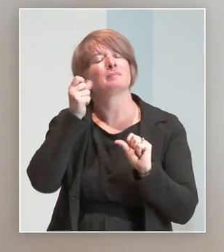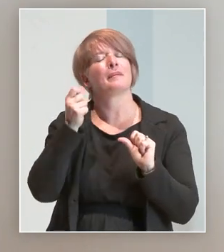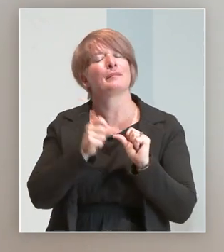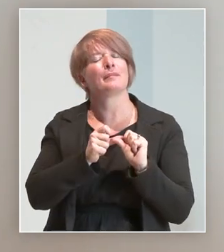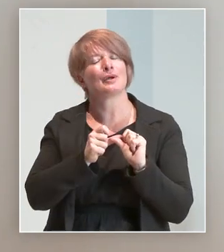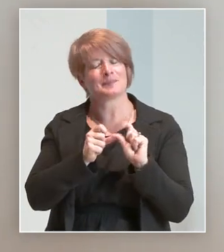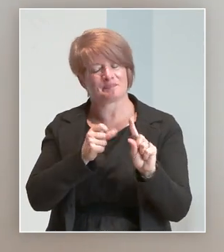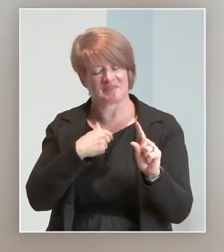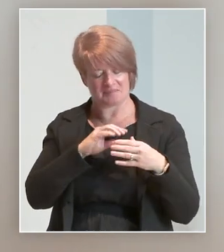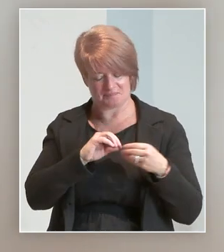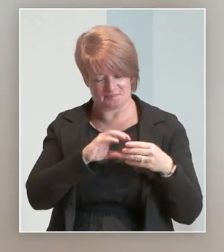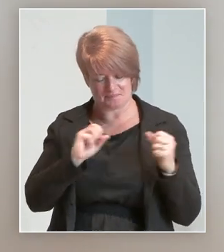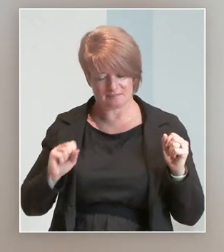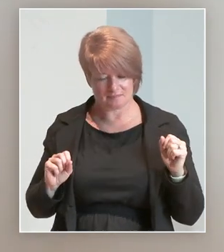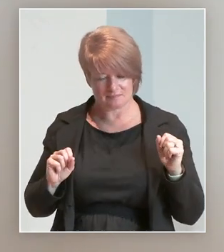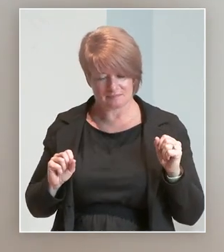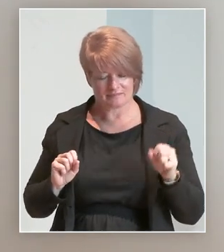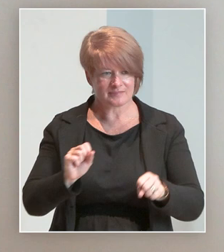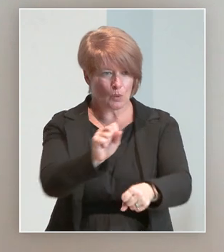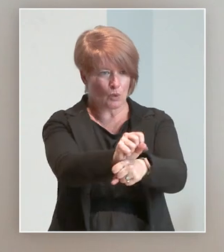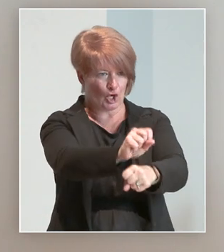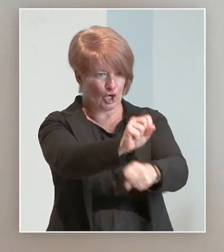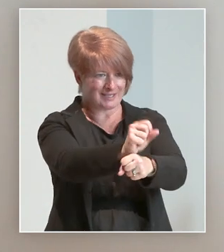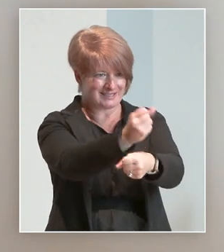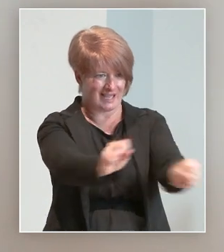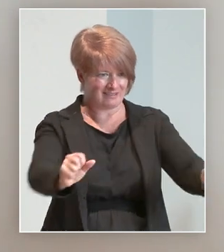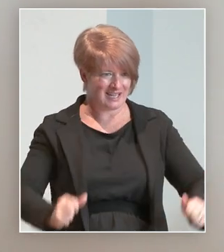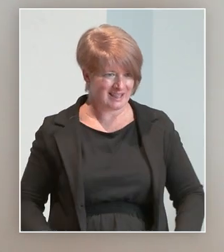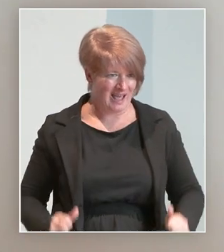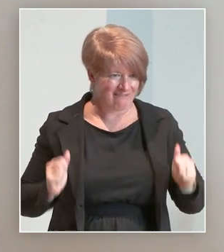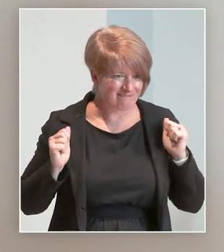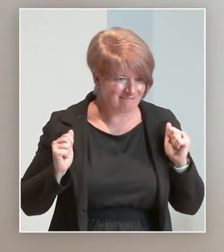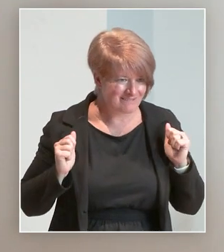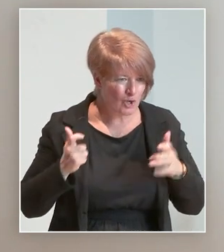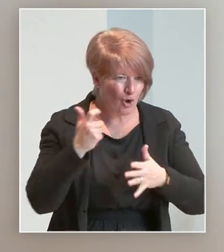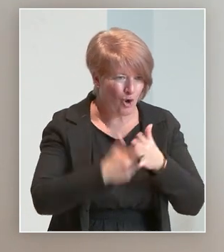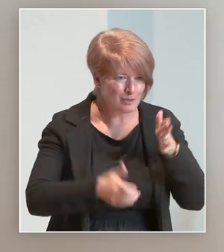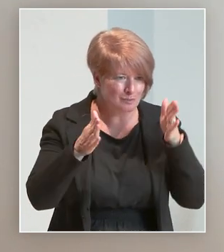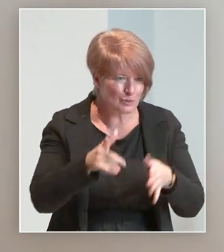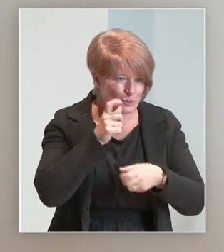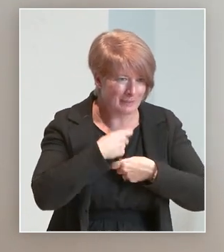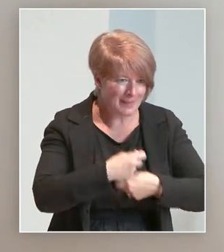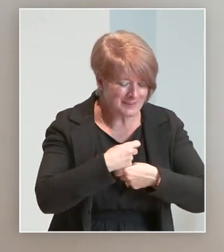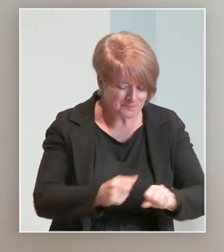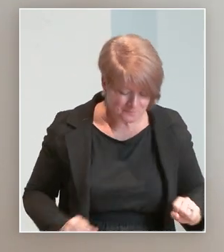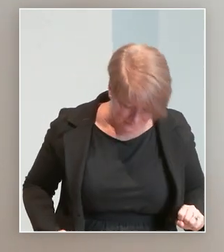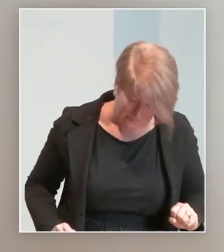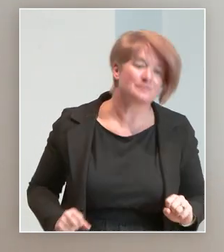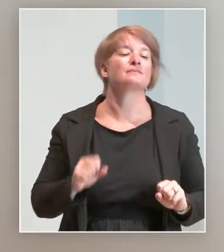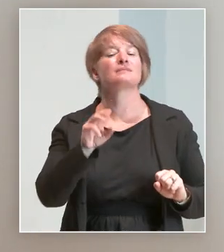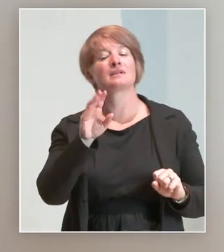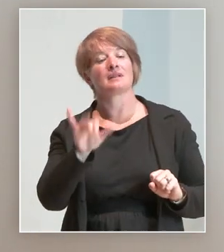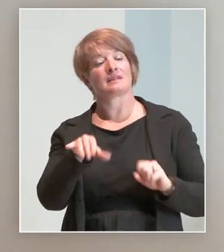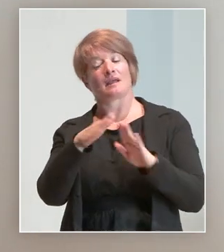I mentioned that work that saves lives will cost the maker? The Maroons invites